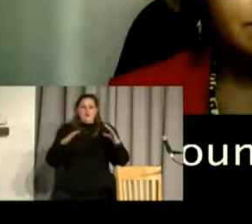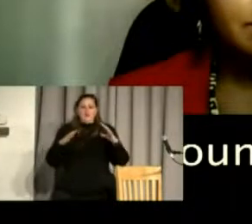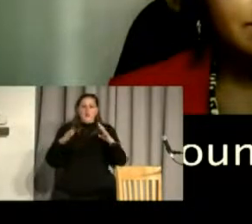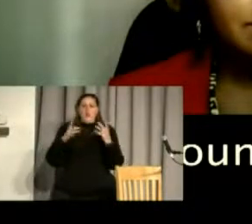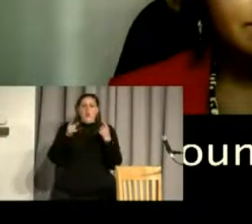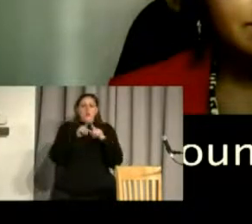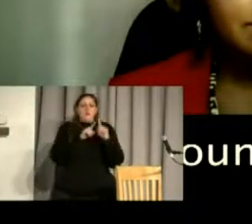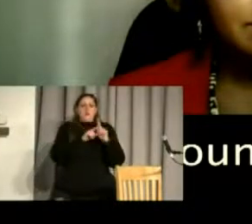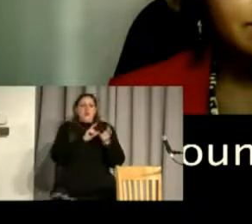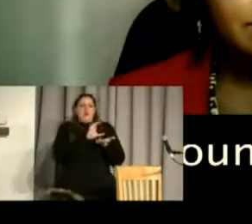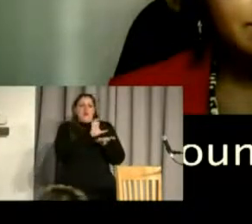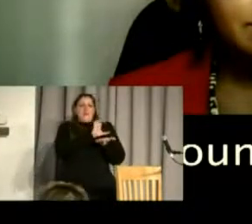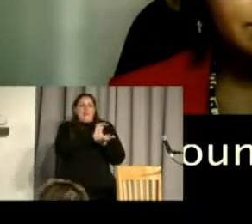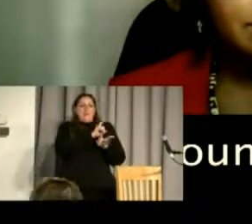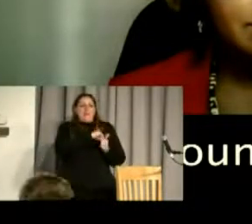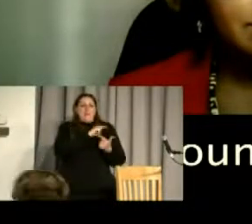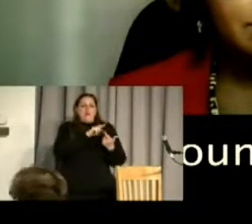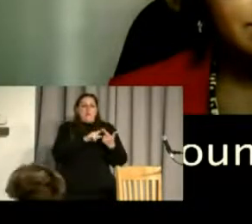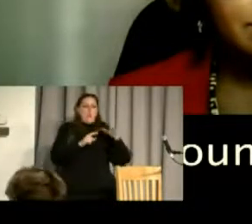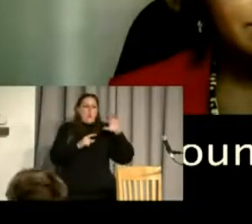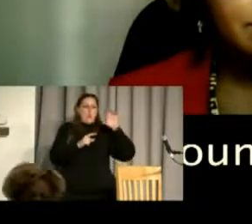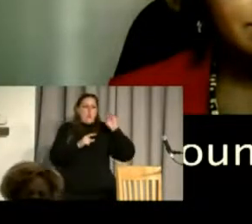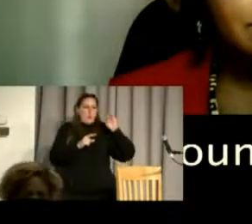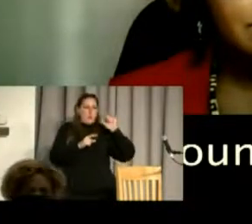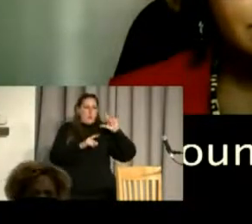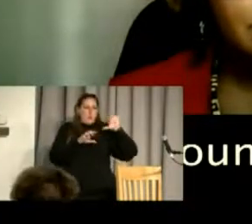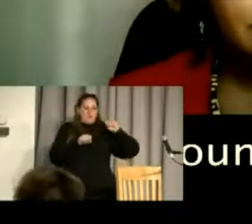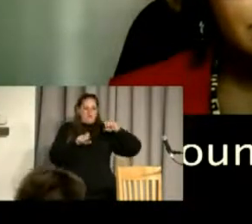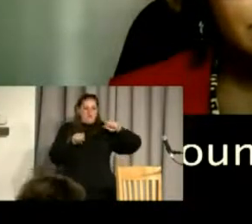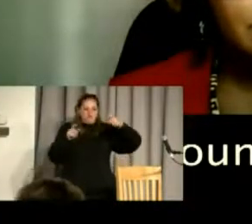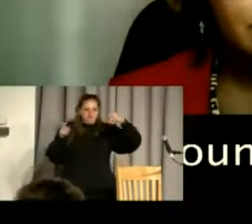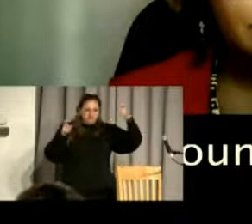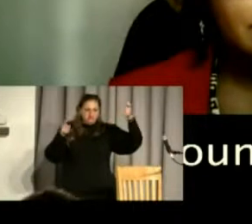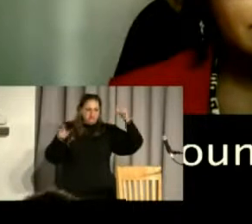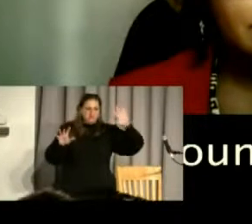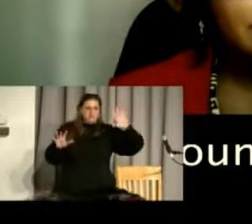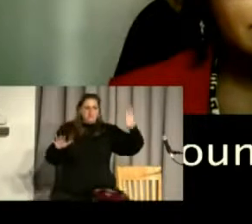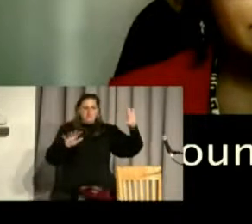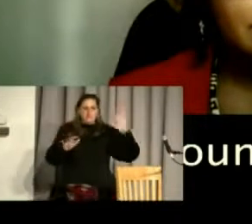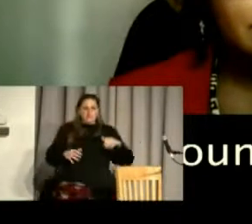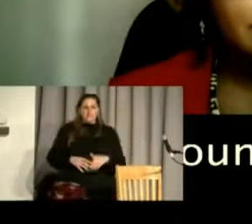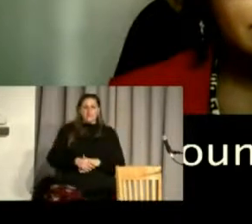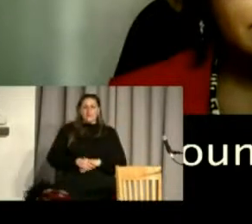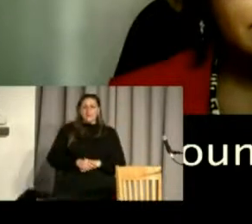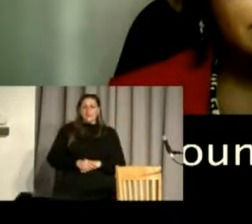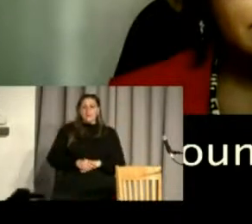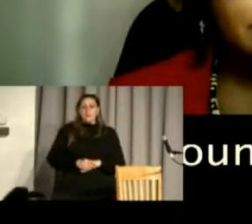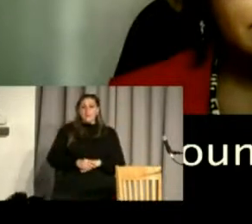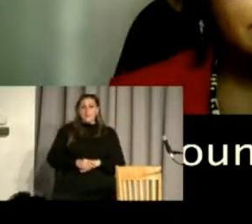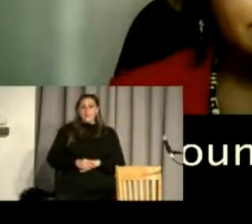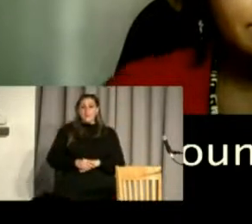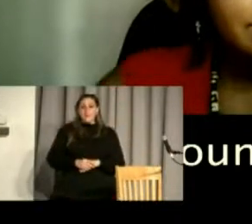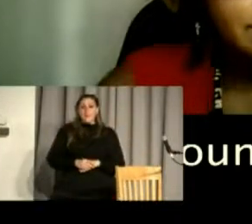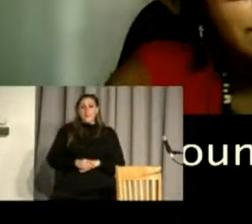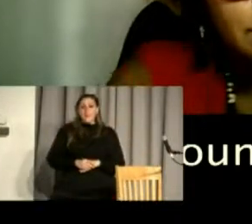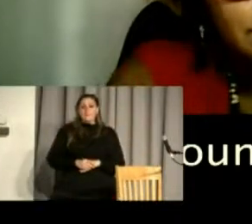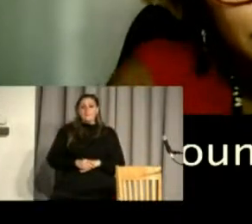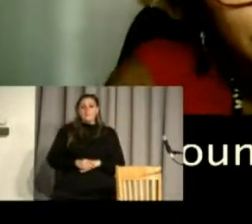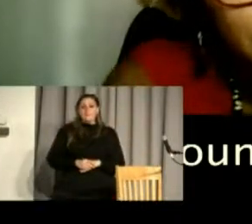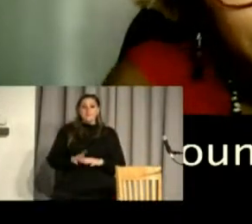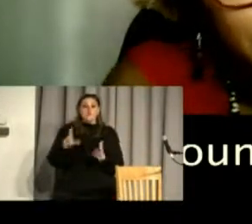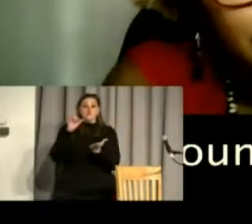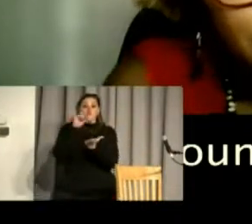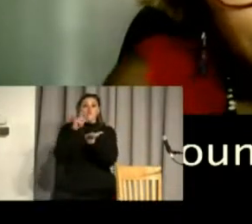region. Through this research process, we were able to identify over